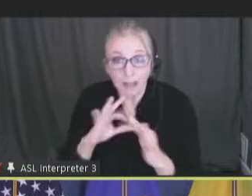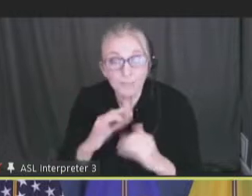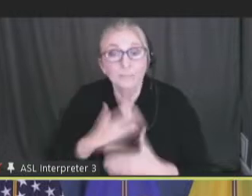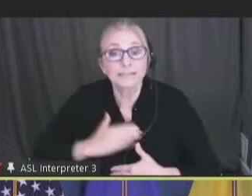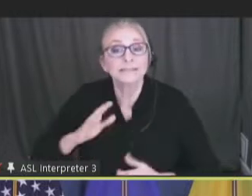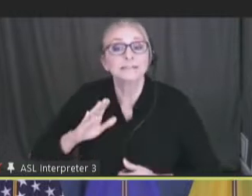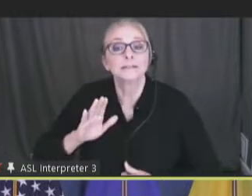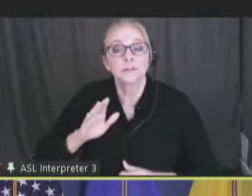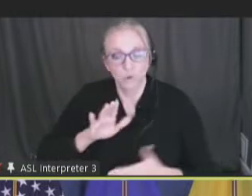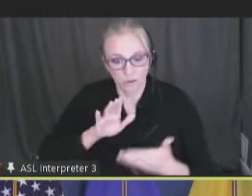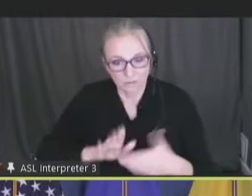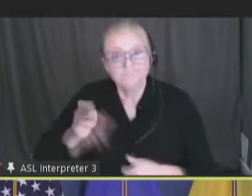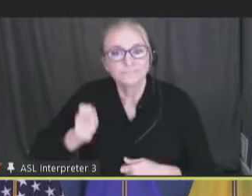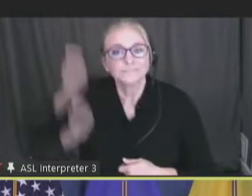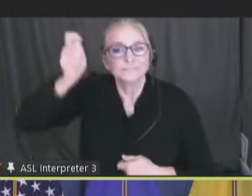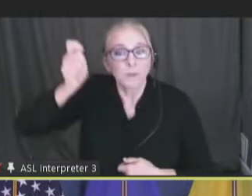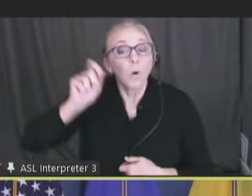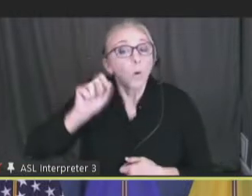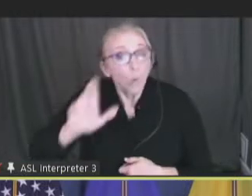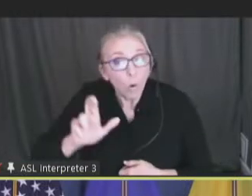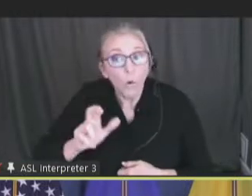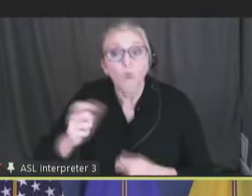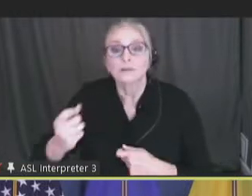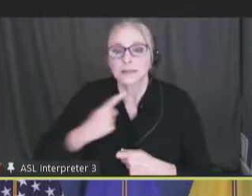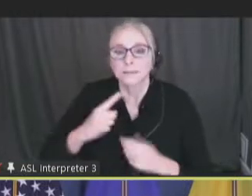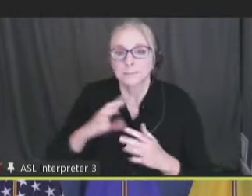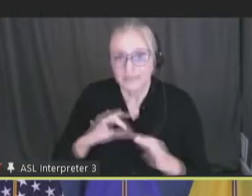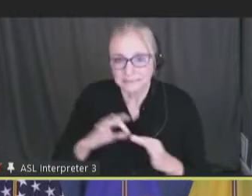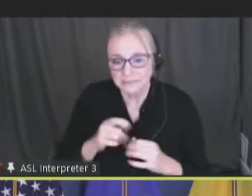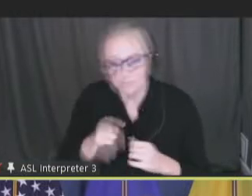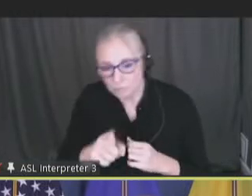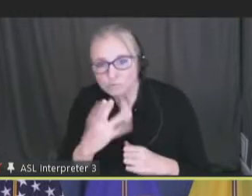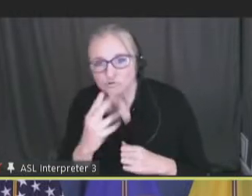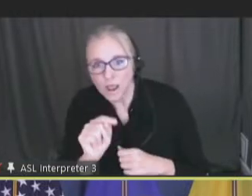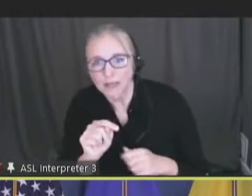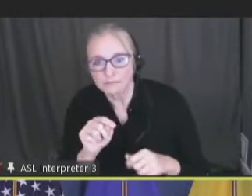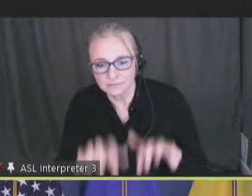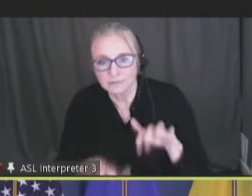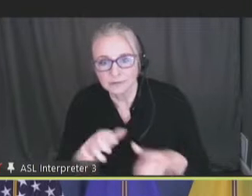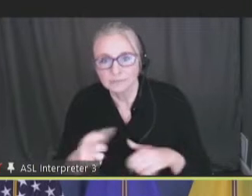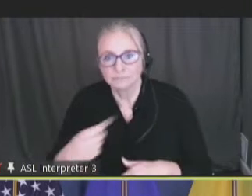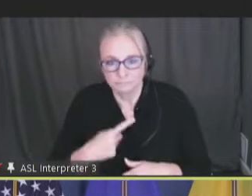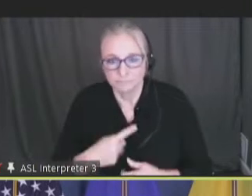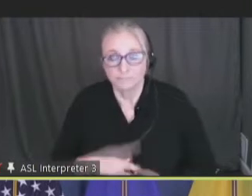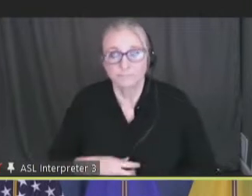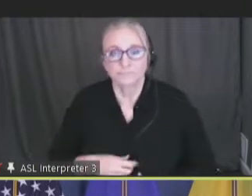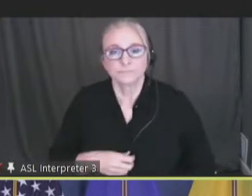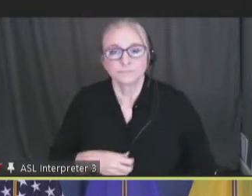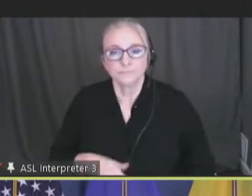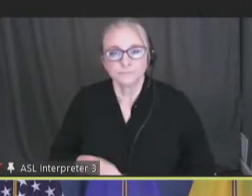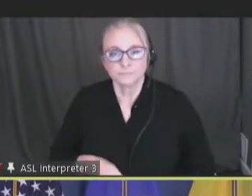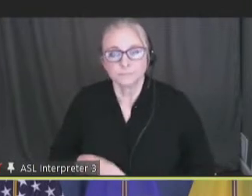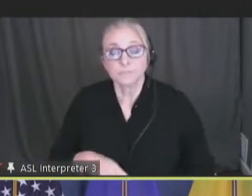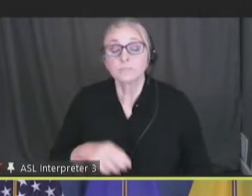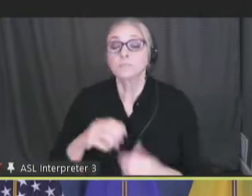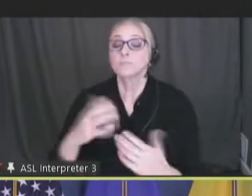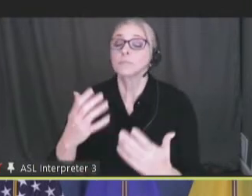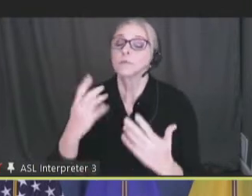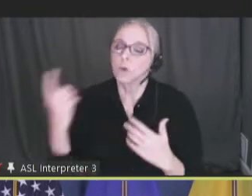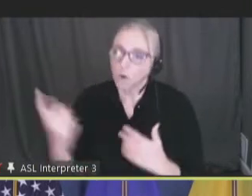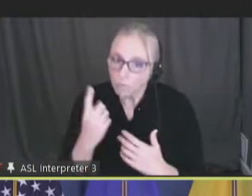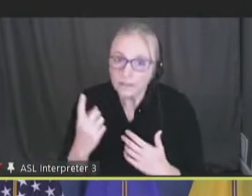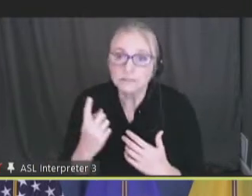raise your tent card in the room or send me a message through the chat feature for virtual attendees. As always,